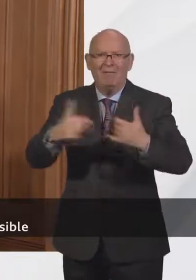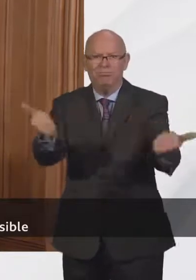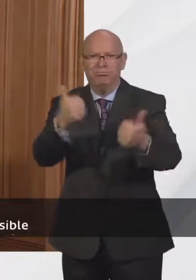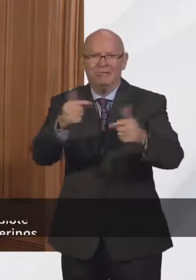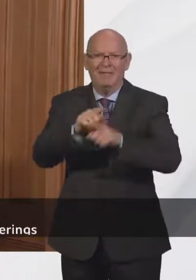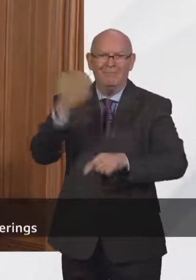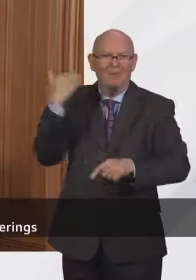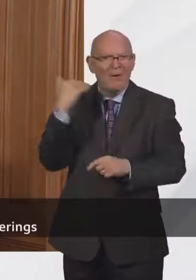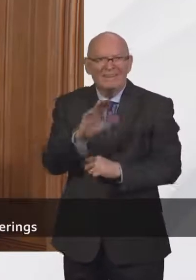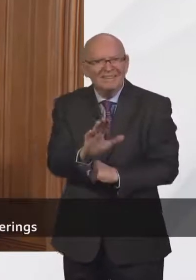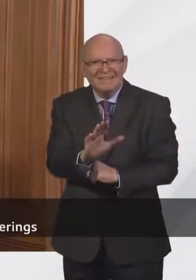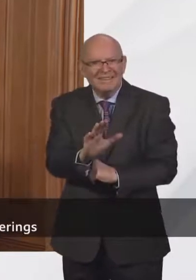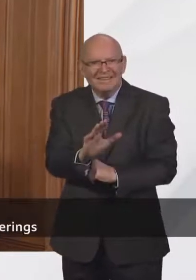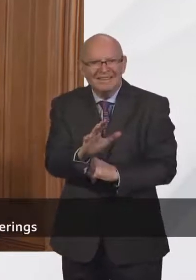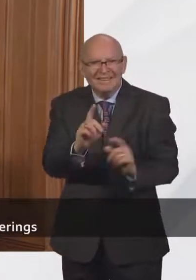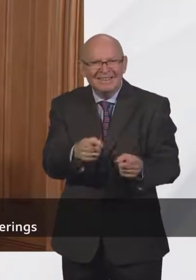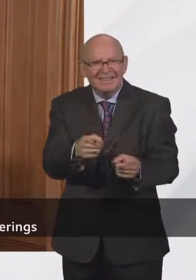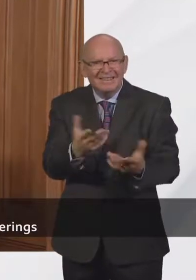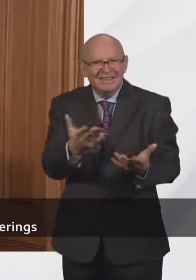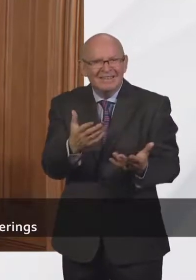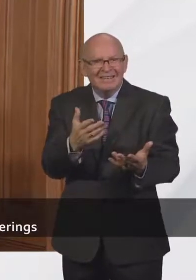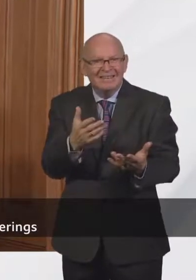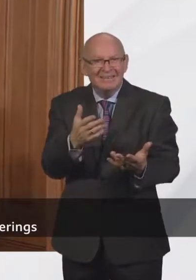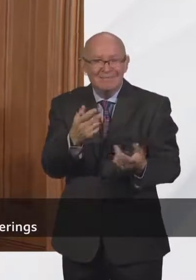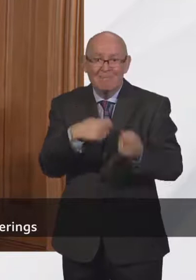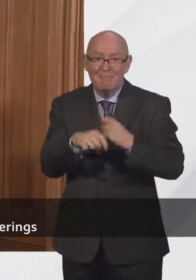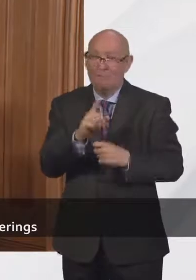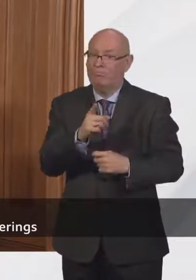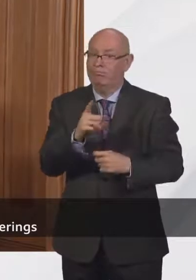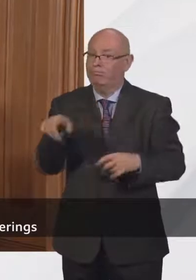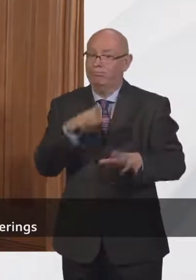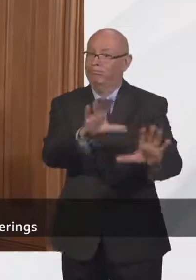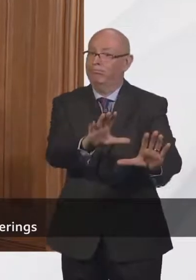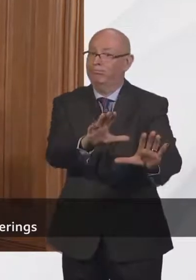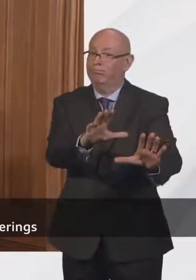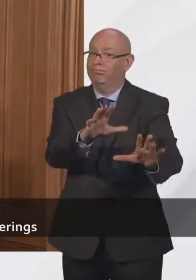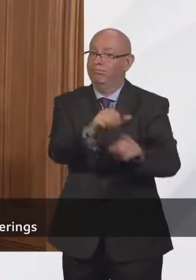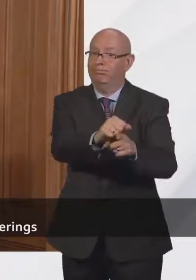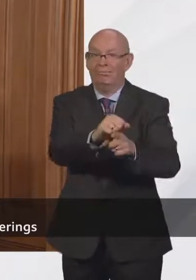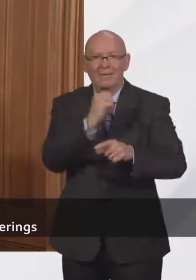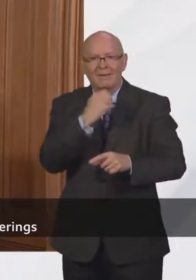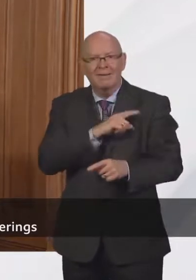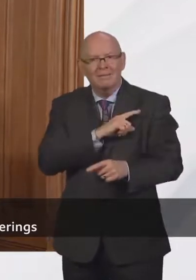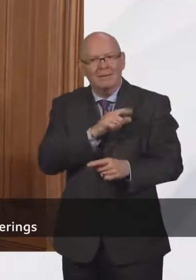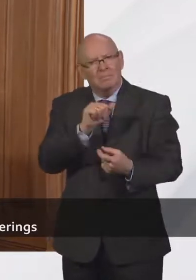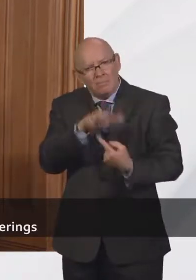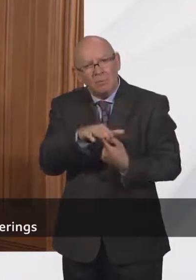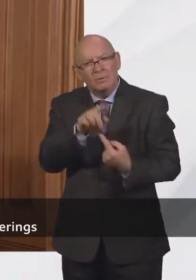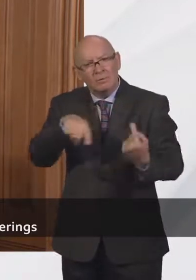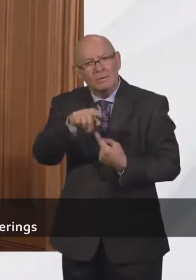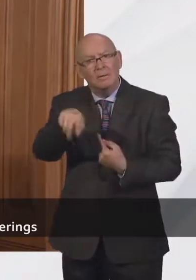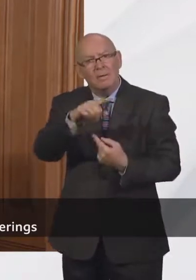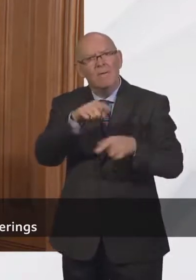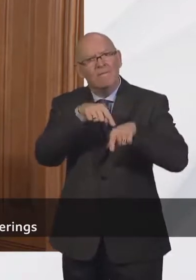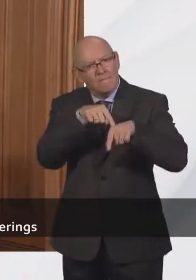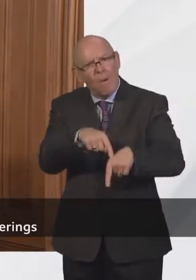restrictions socially, and there are very significant restrictions on business of different sorts. It's really critical we do that. There may well be upticks